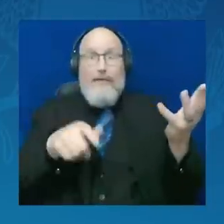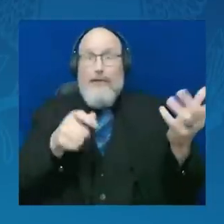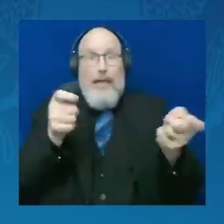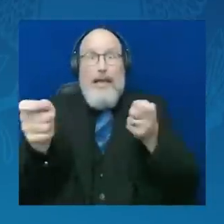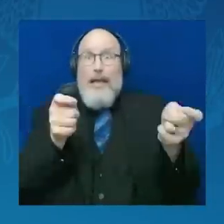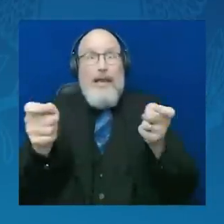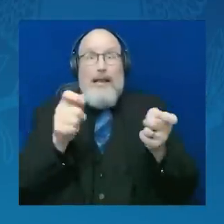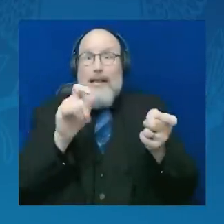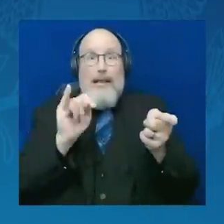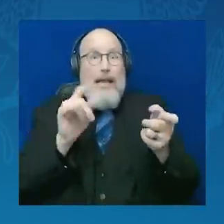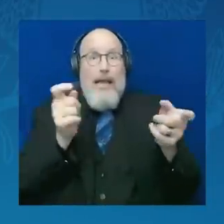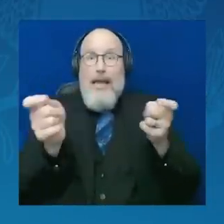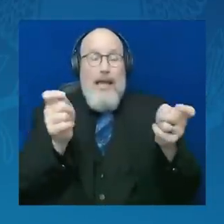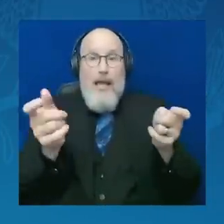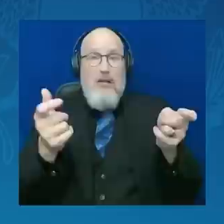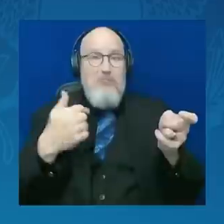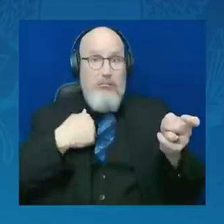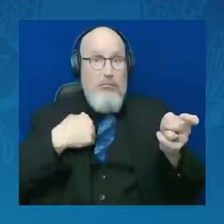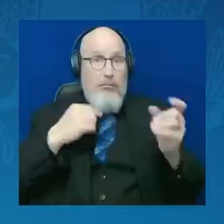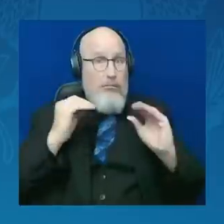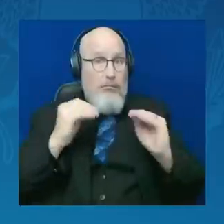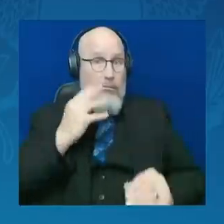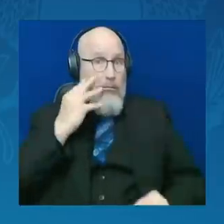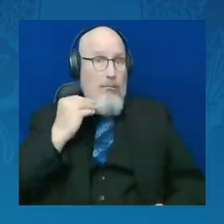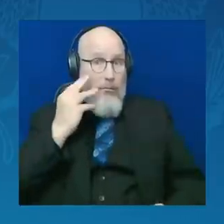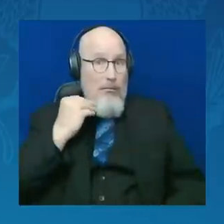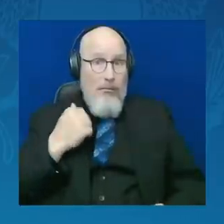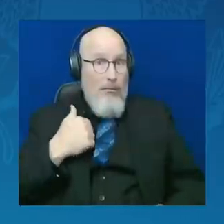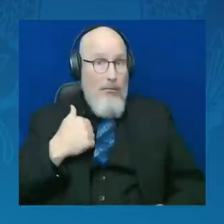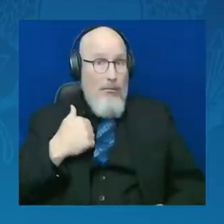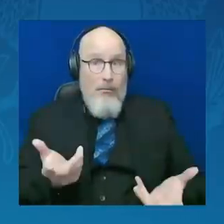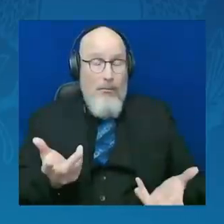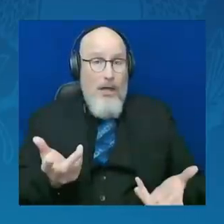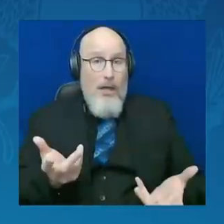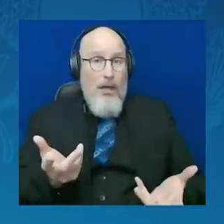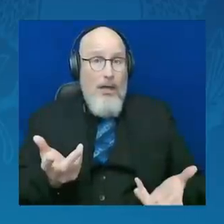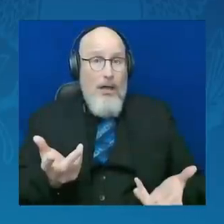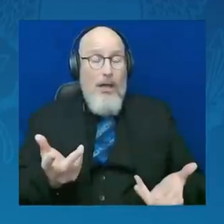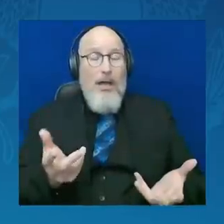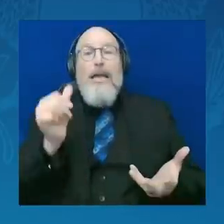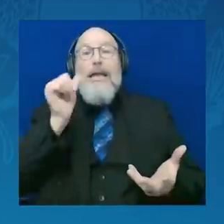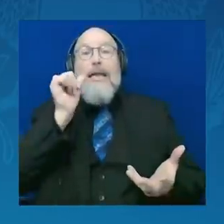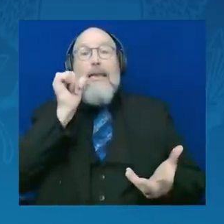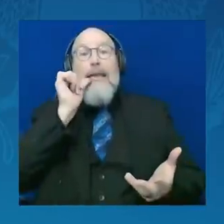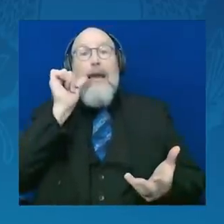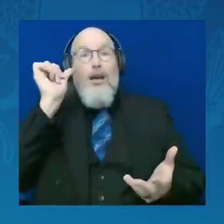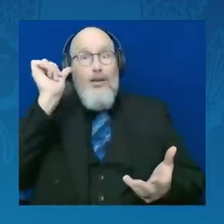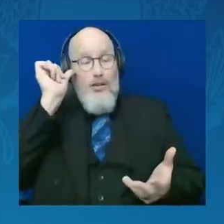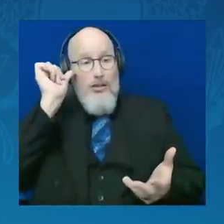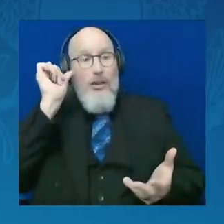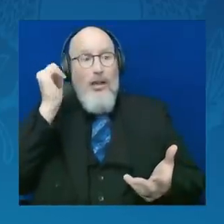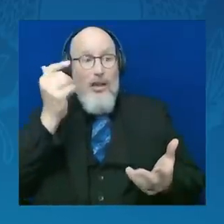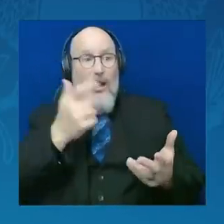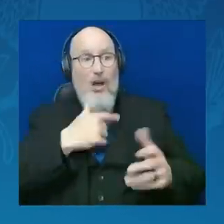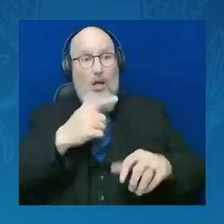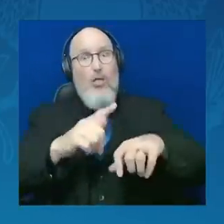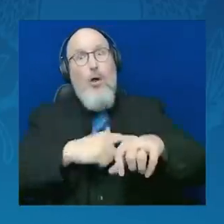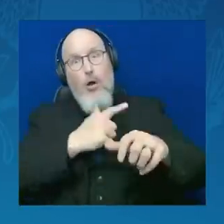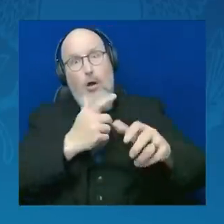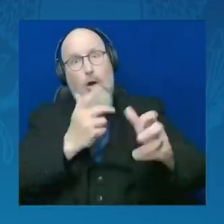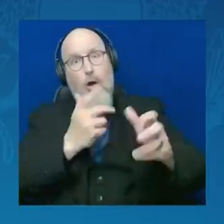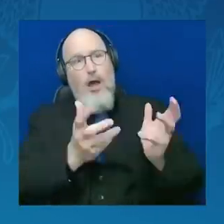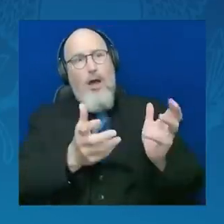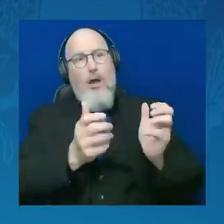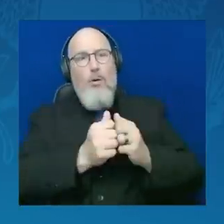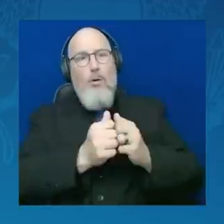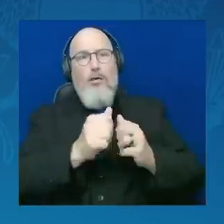the experience. Therefore, yesterday, I had a long conversation with Mr. Antonio